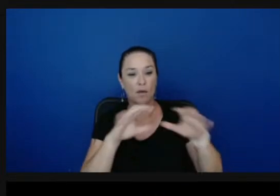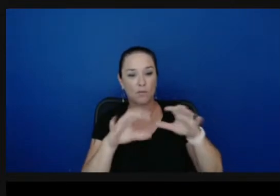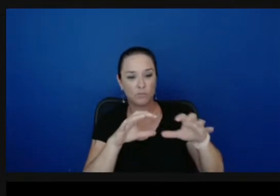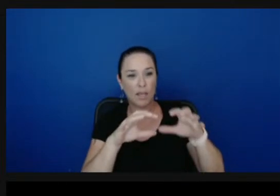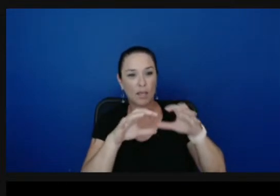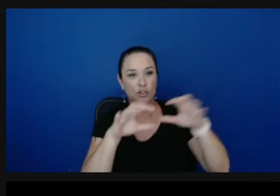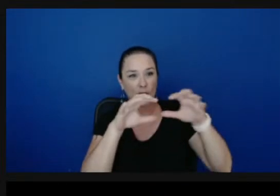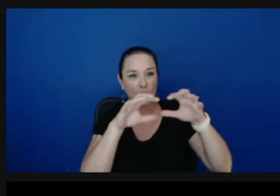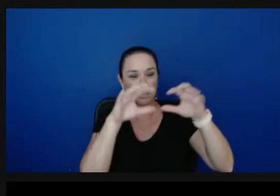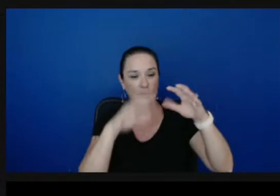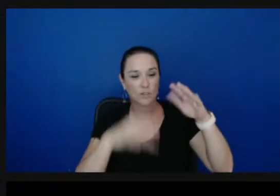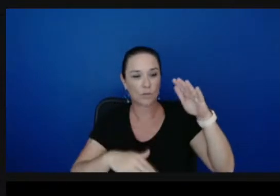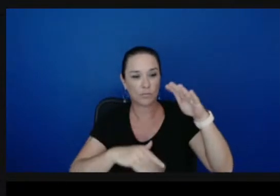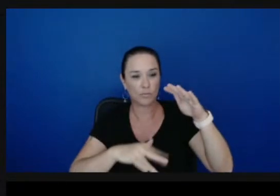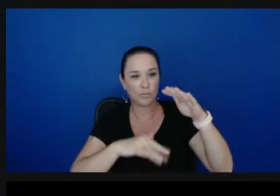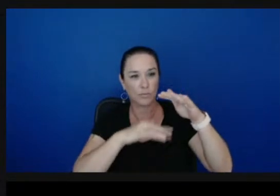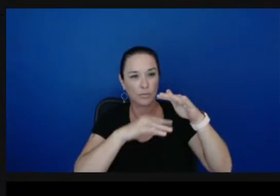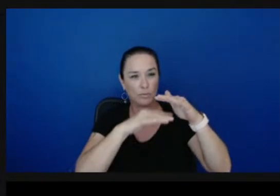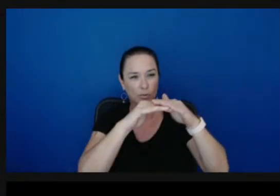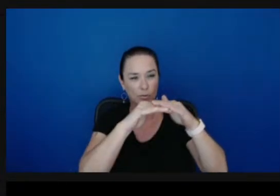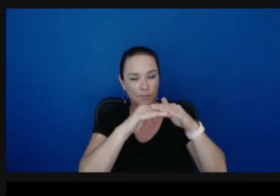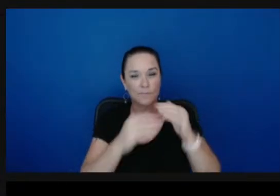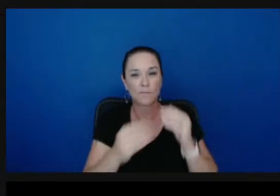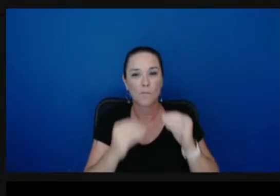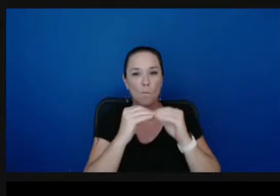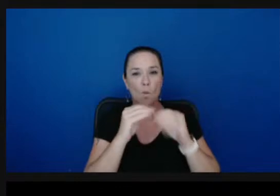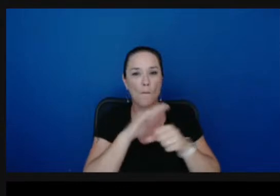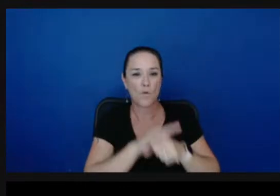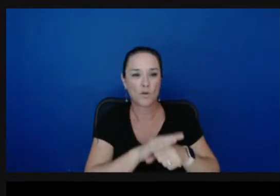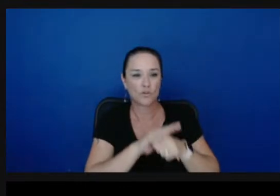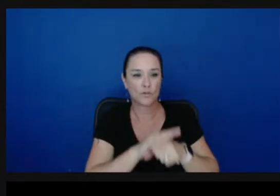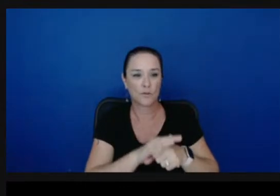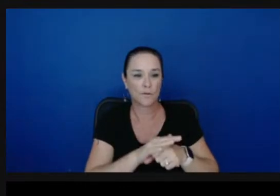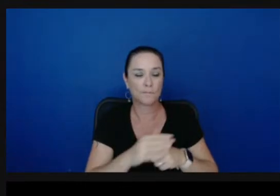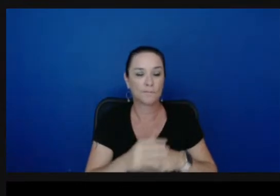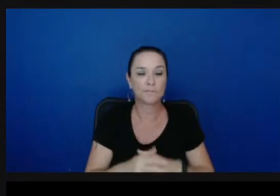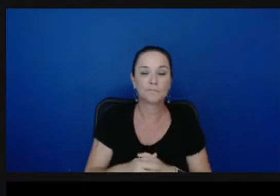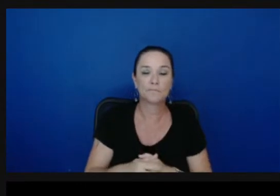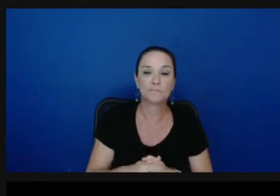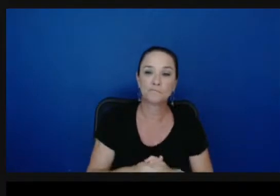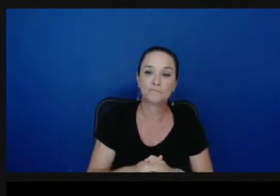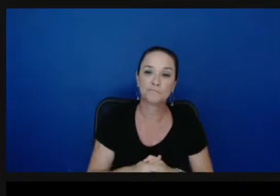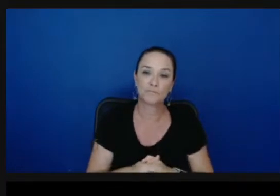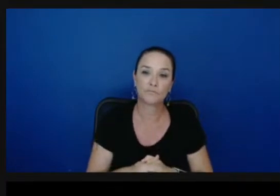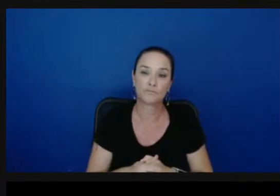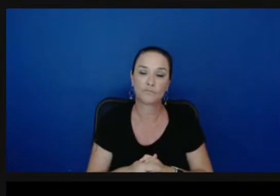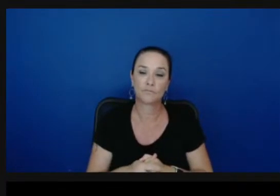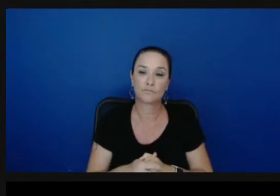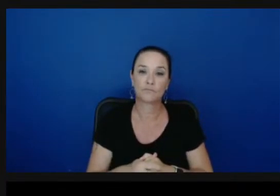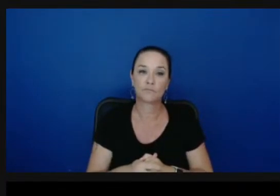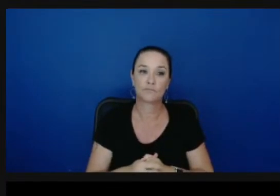telling us how much pressure is coming up, at least through one part of the system there.